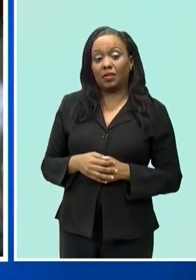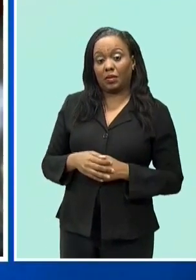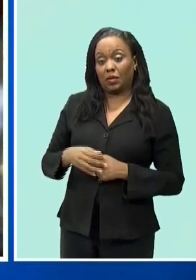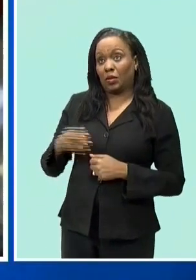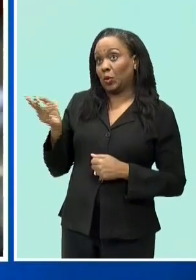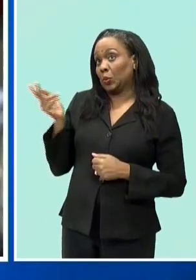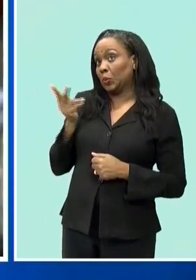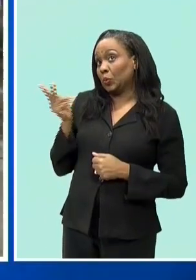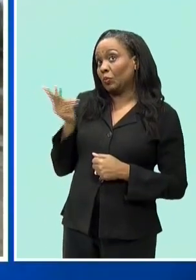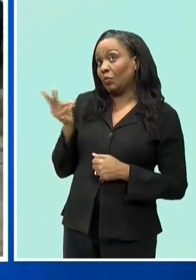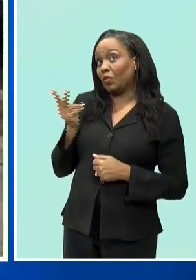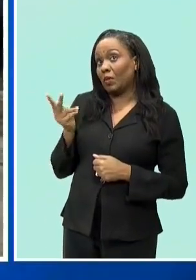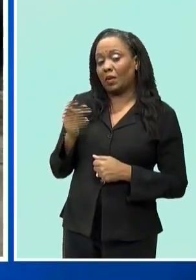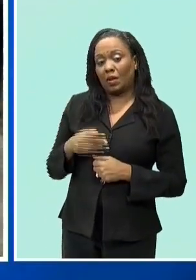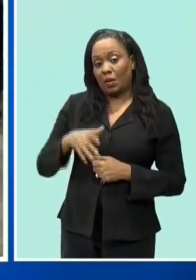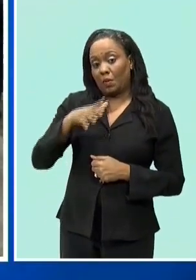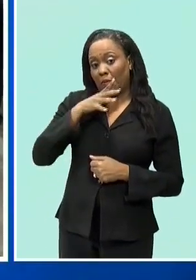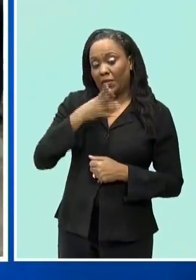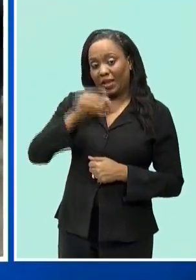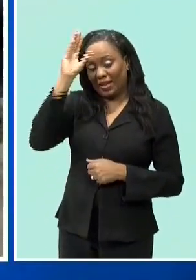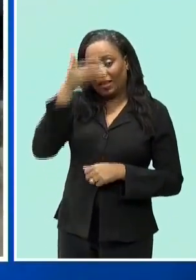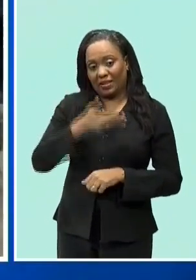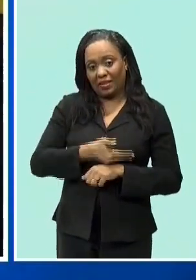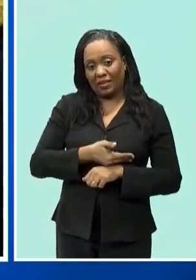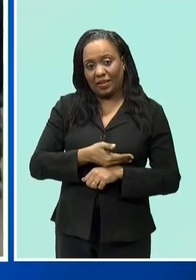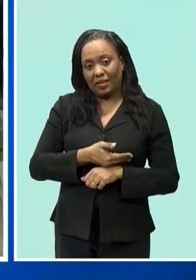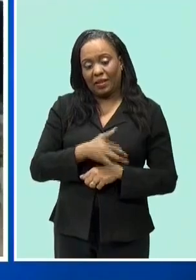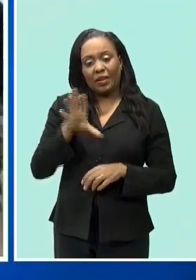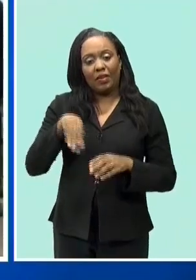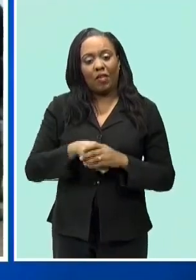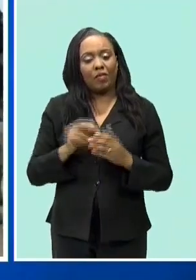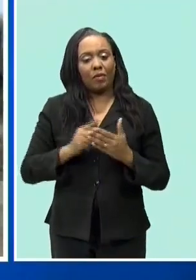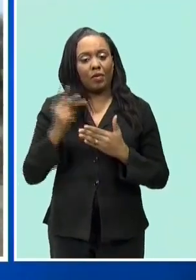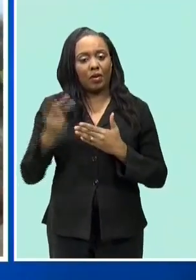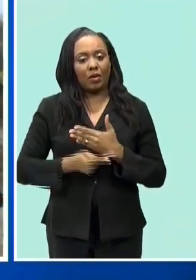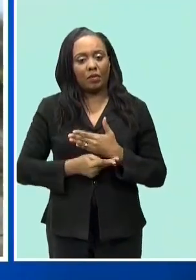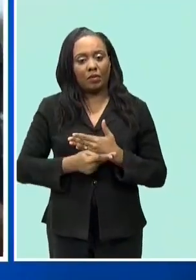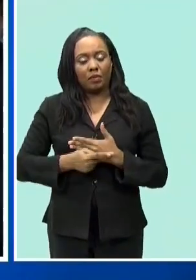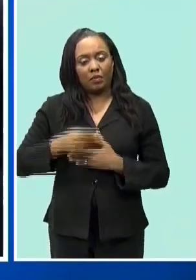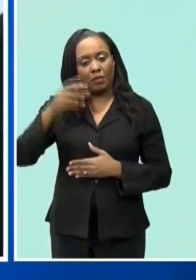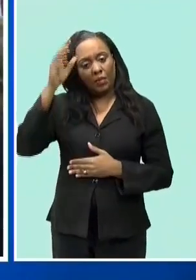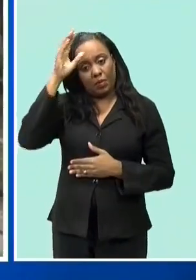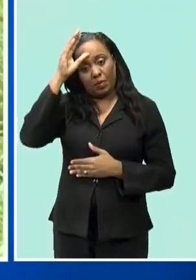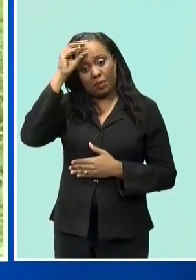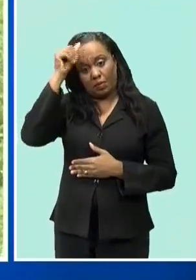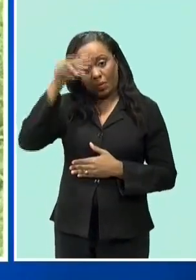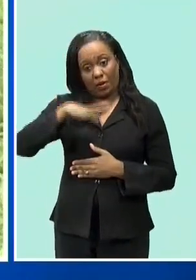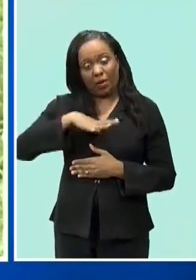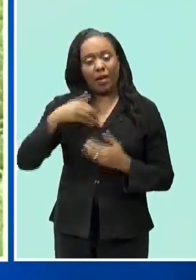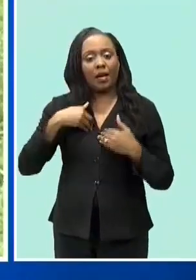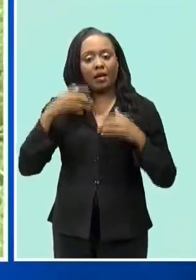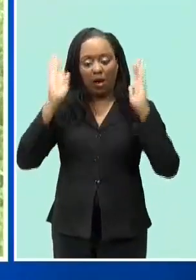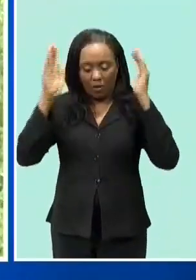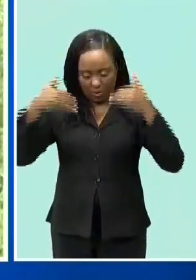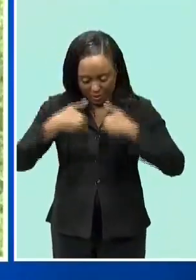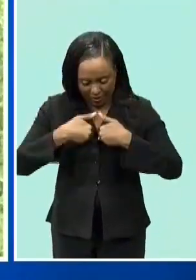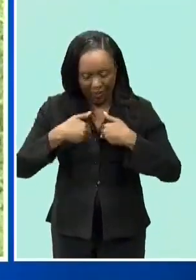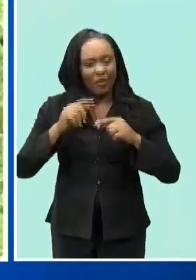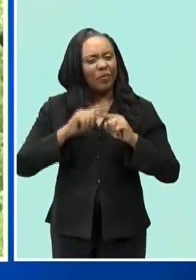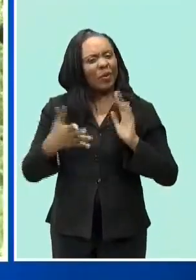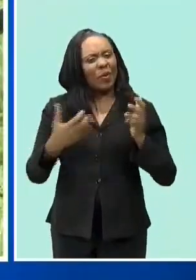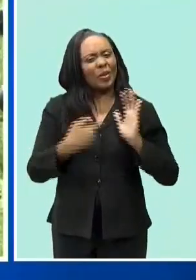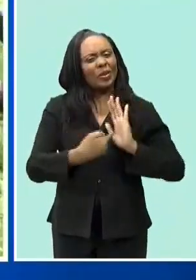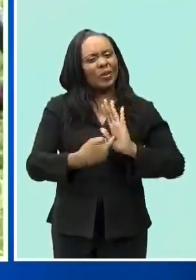Smith are two of the participants of the first leg of the program. Ryan has autism, but Suzette is determined to show